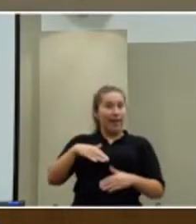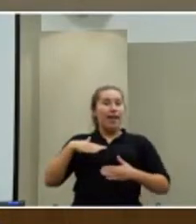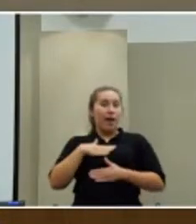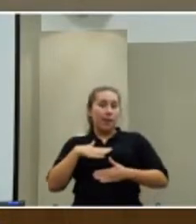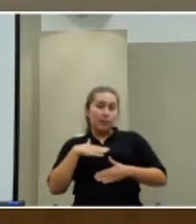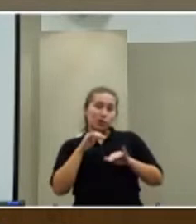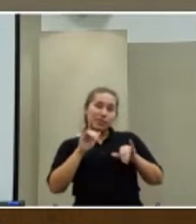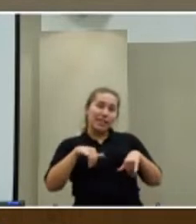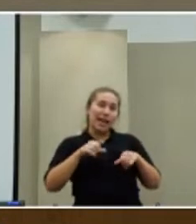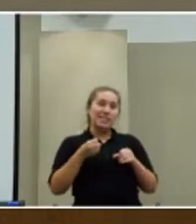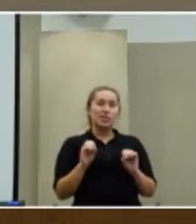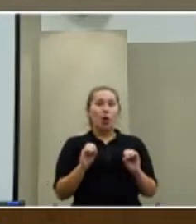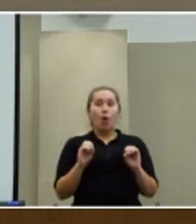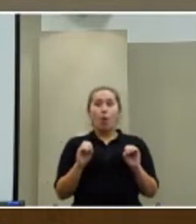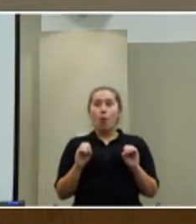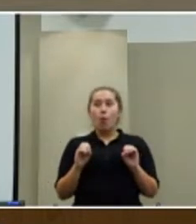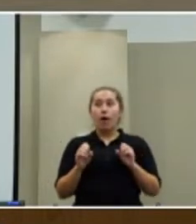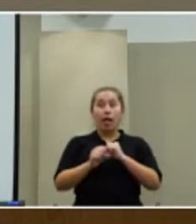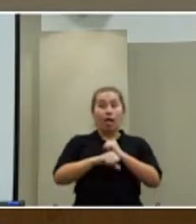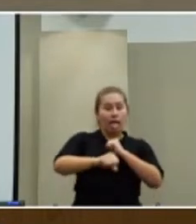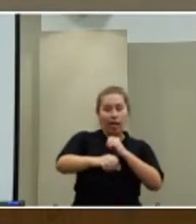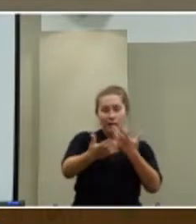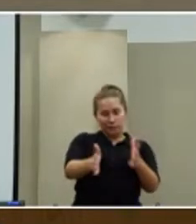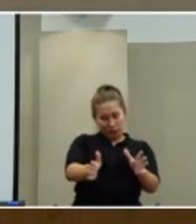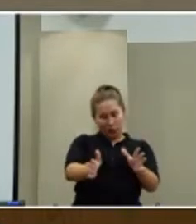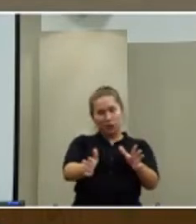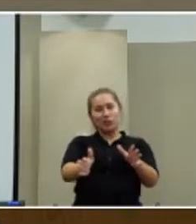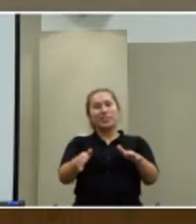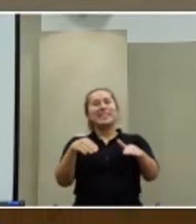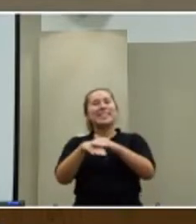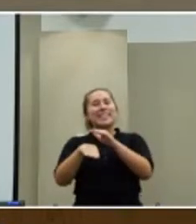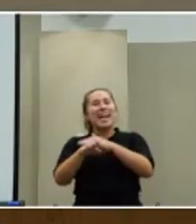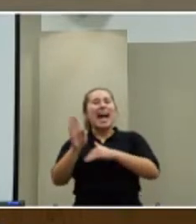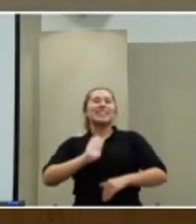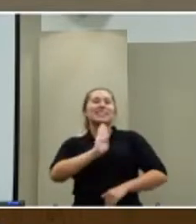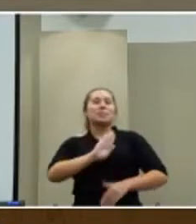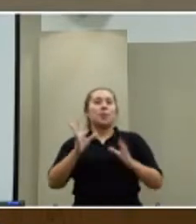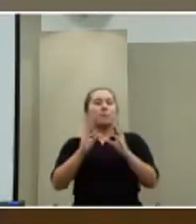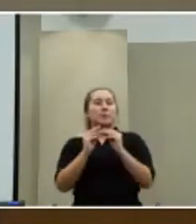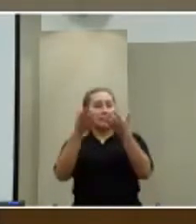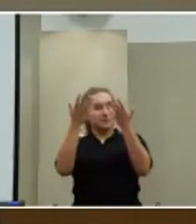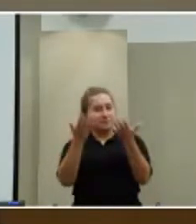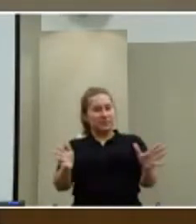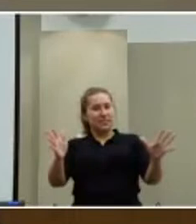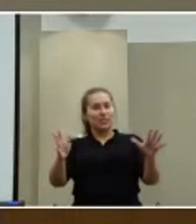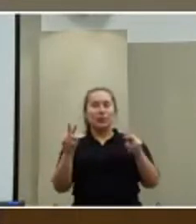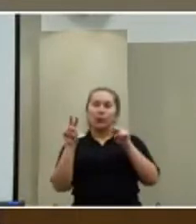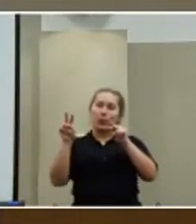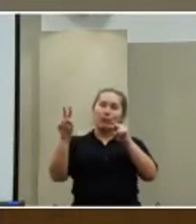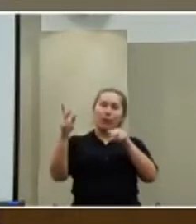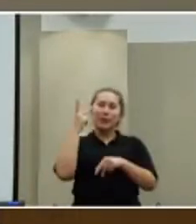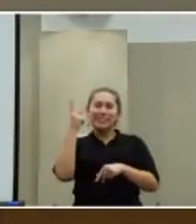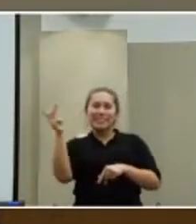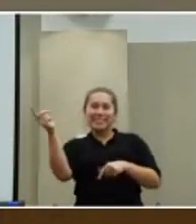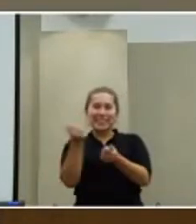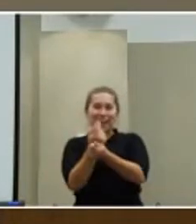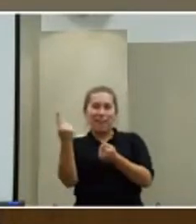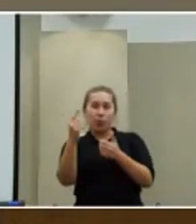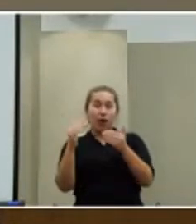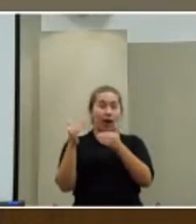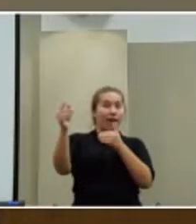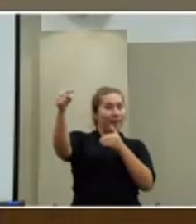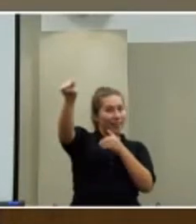that. So without further ado, the Access Board meeting is adjourned, and we look forward to seeing everyone next